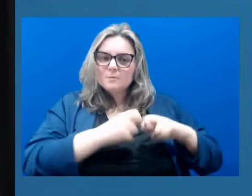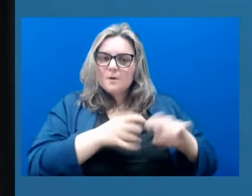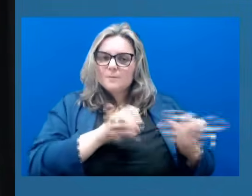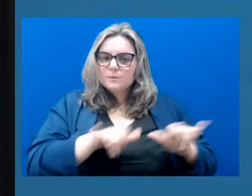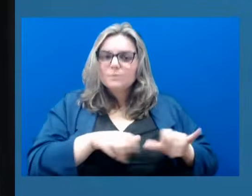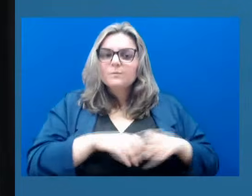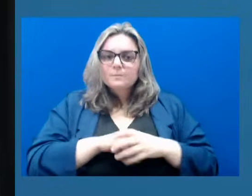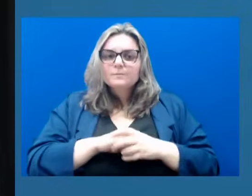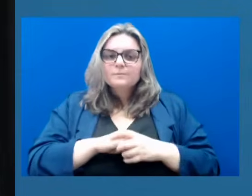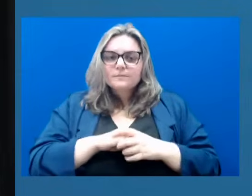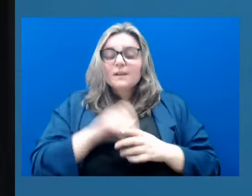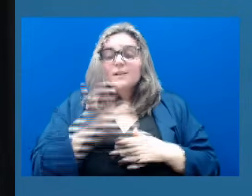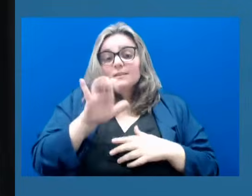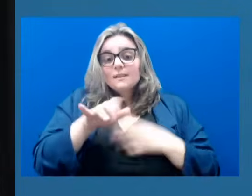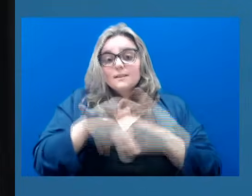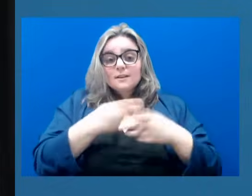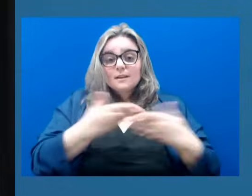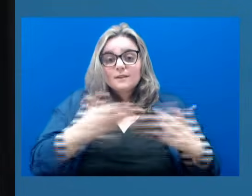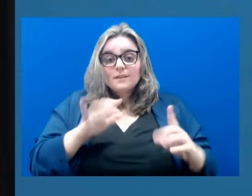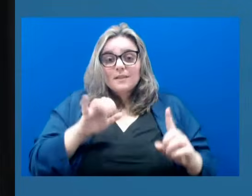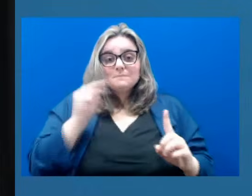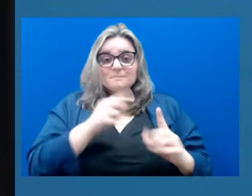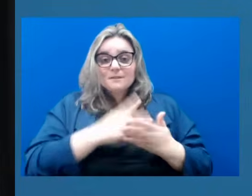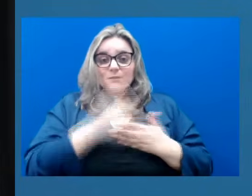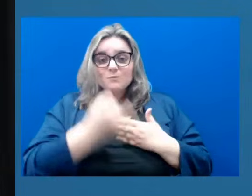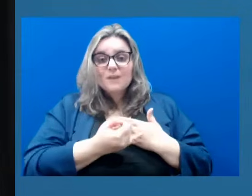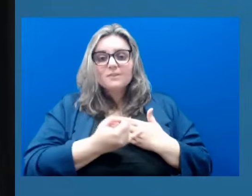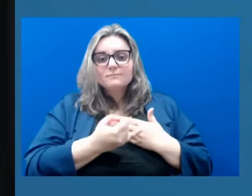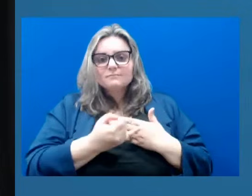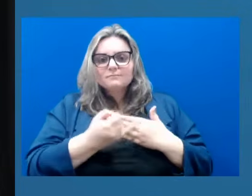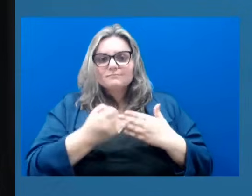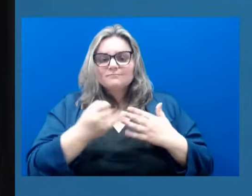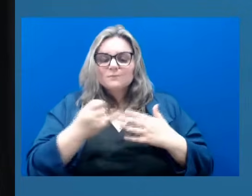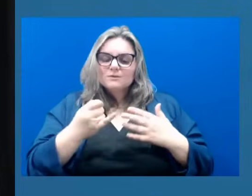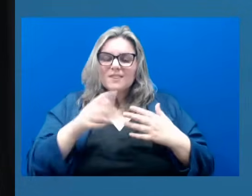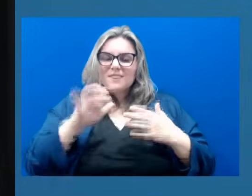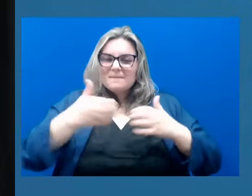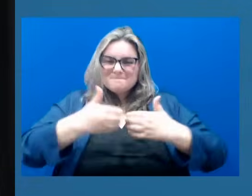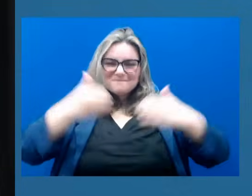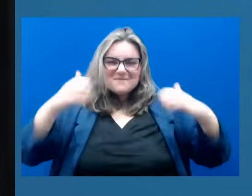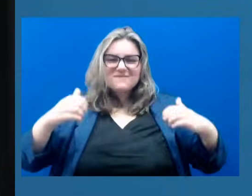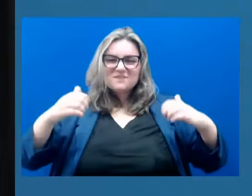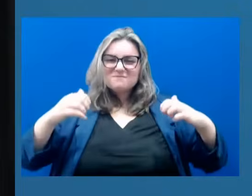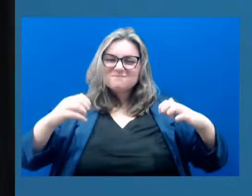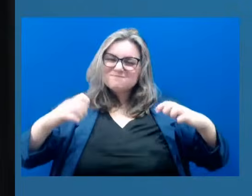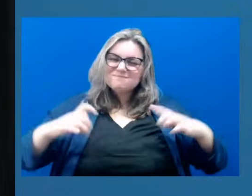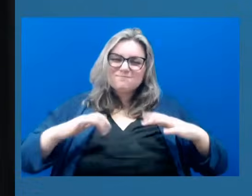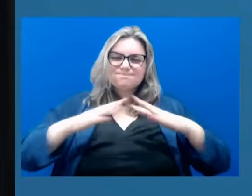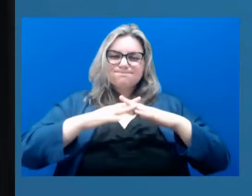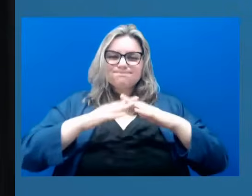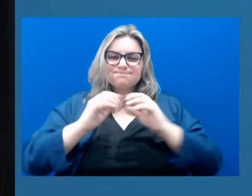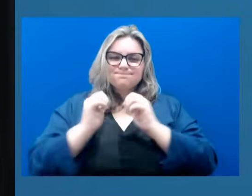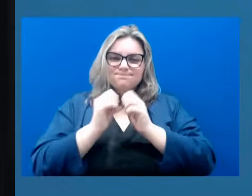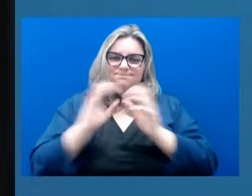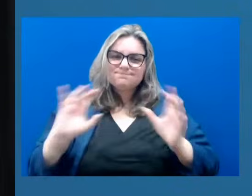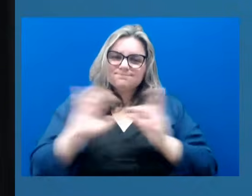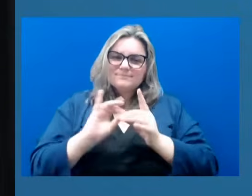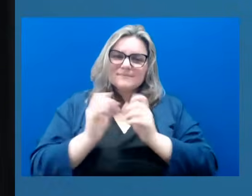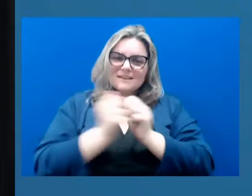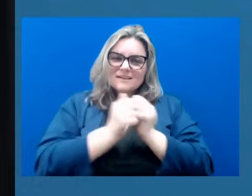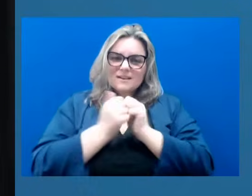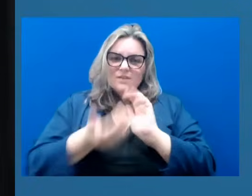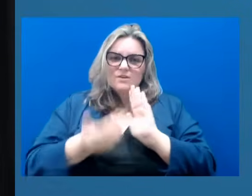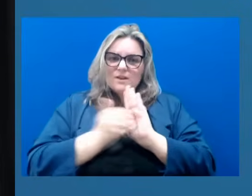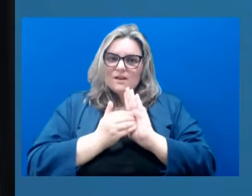with the LINC project. It's about repairing that division that dates back for decades. And now we're taking these meaningful steps